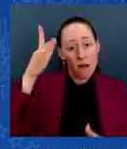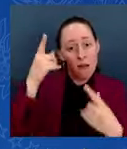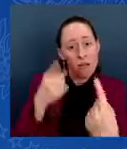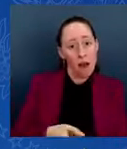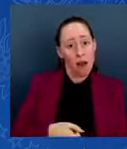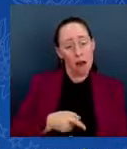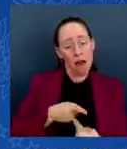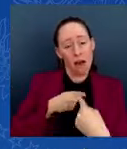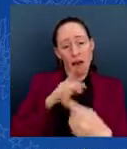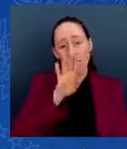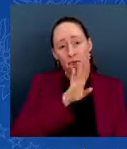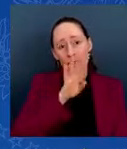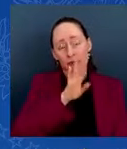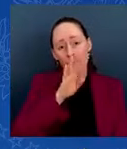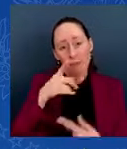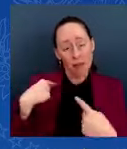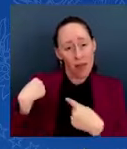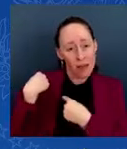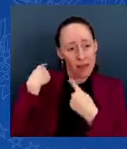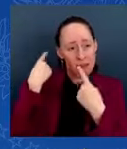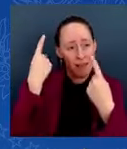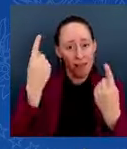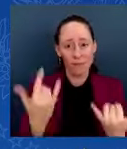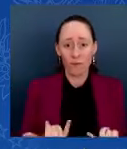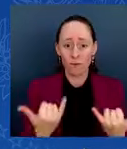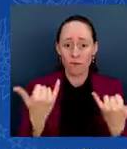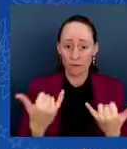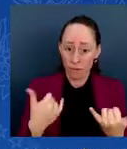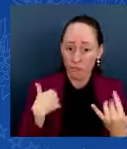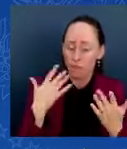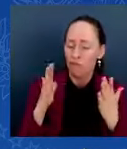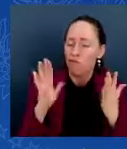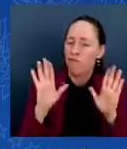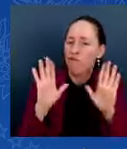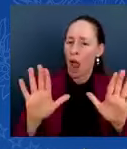made, she's going to make one hell of a president.